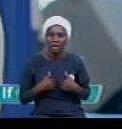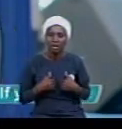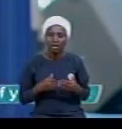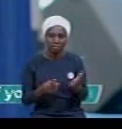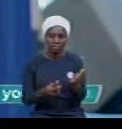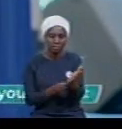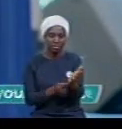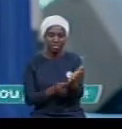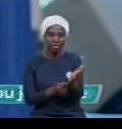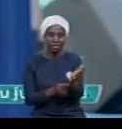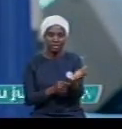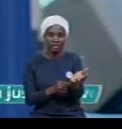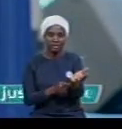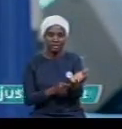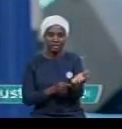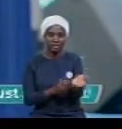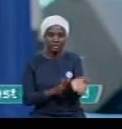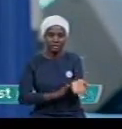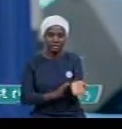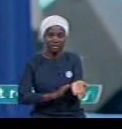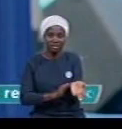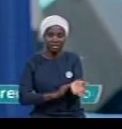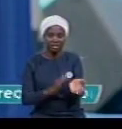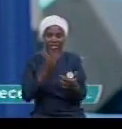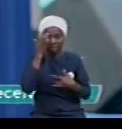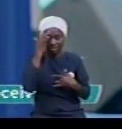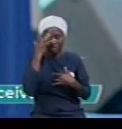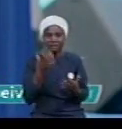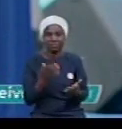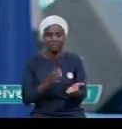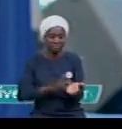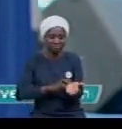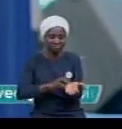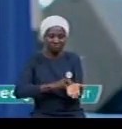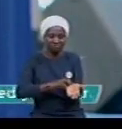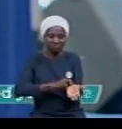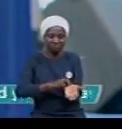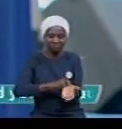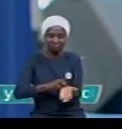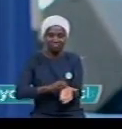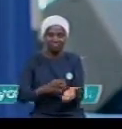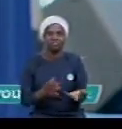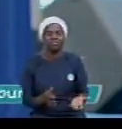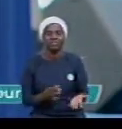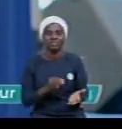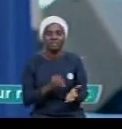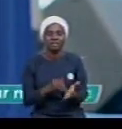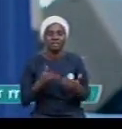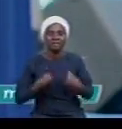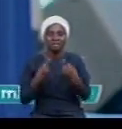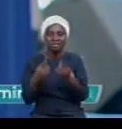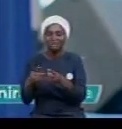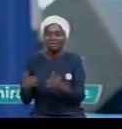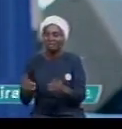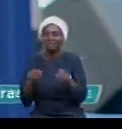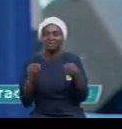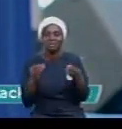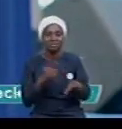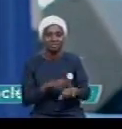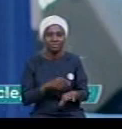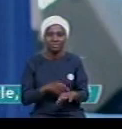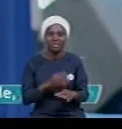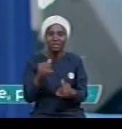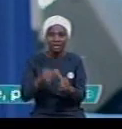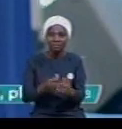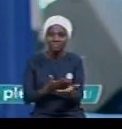I finish taking my bath, I feel itching. Like, it's been happening over and over. And actually, every morning, that's what